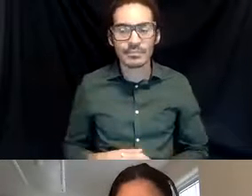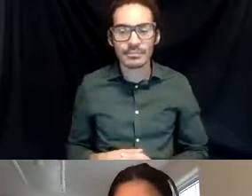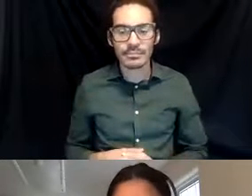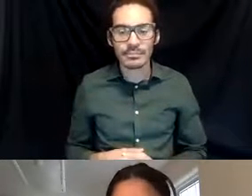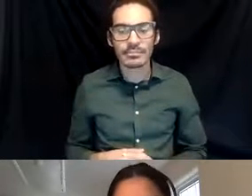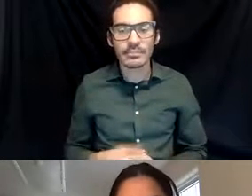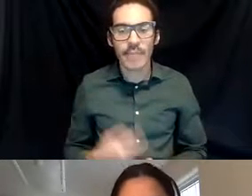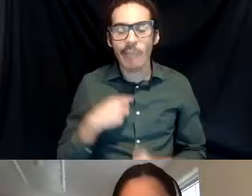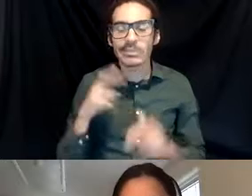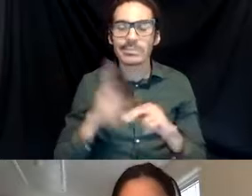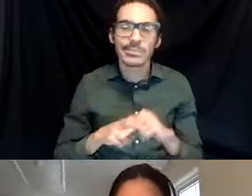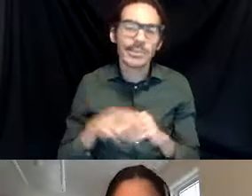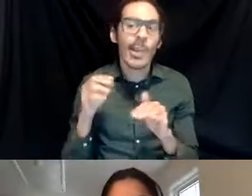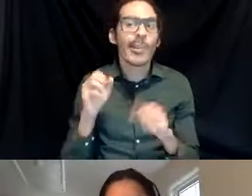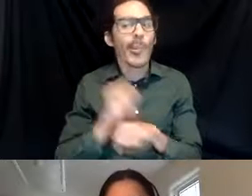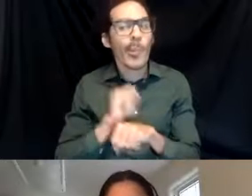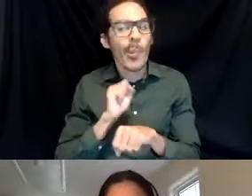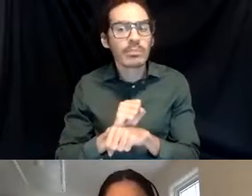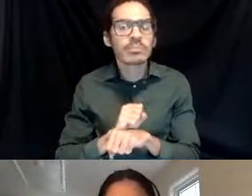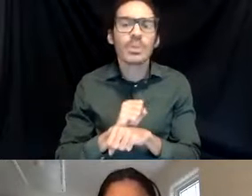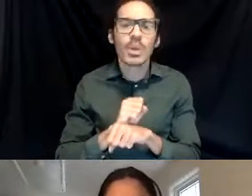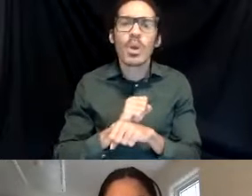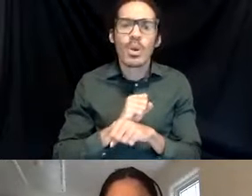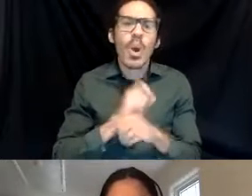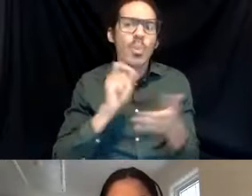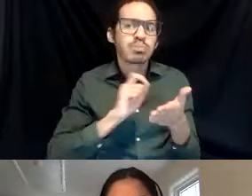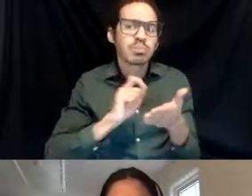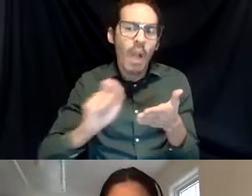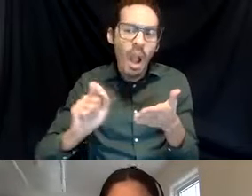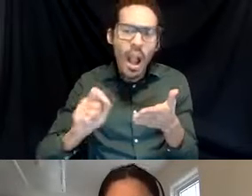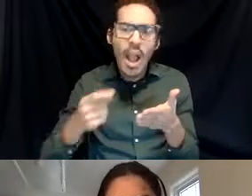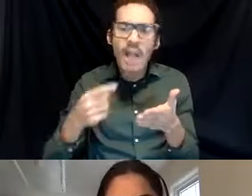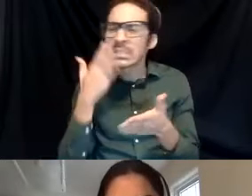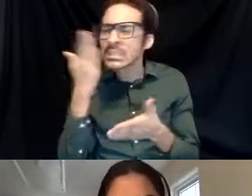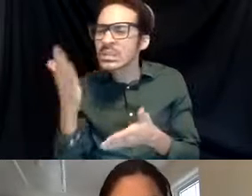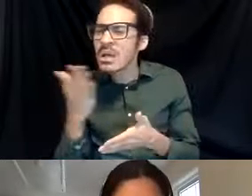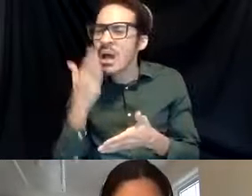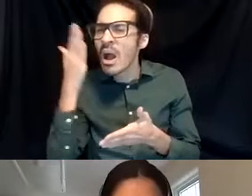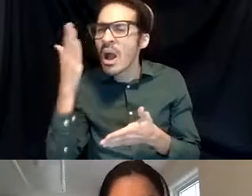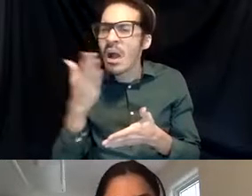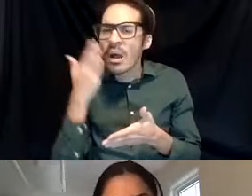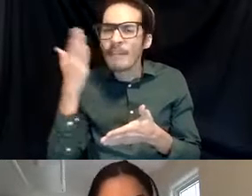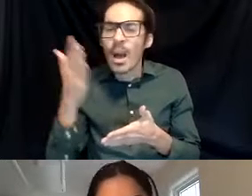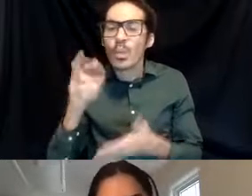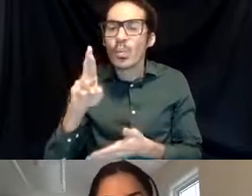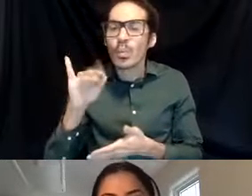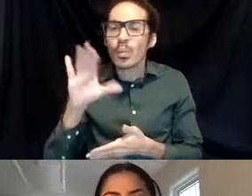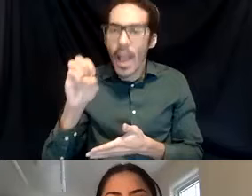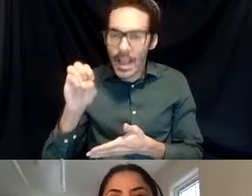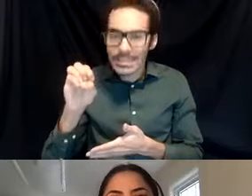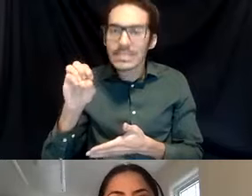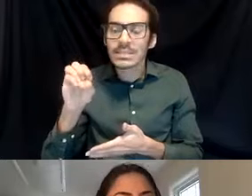sitting and working, I was writing something. I could smell this amazing. It's a rice dish. It's called biryani.